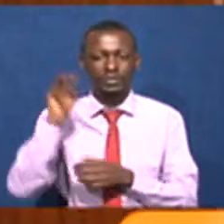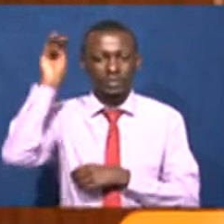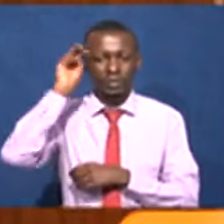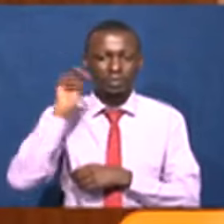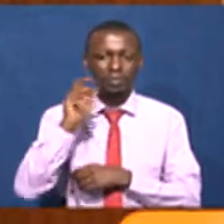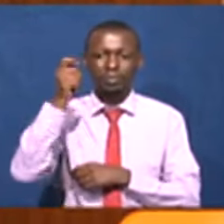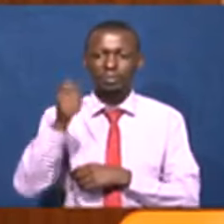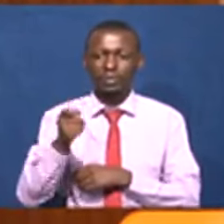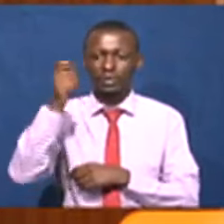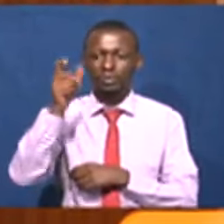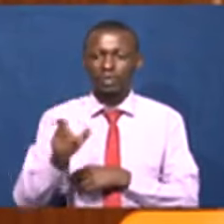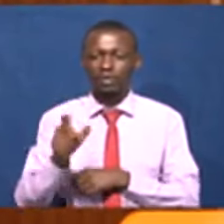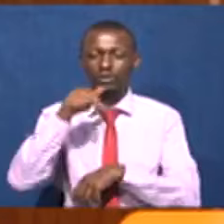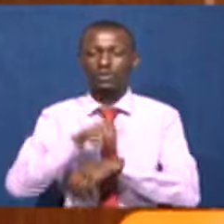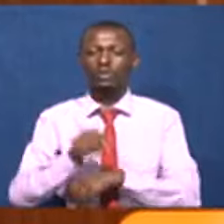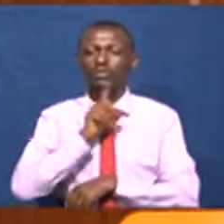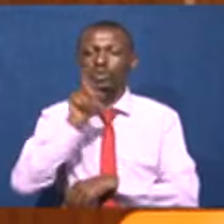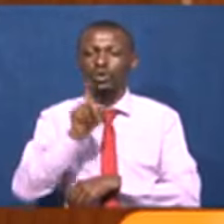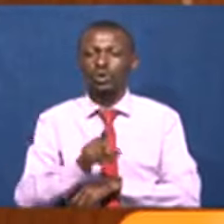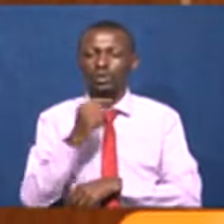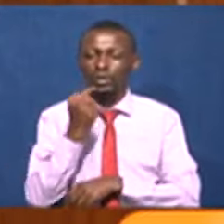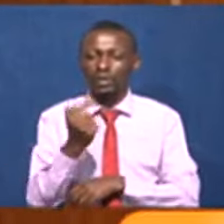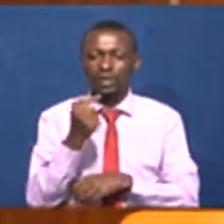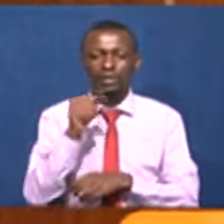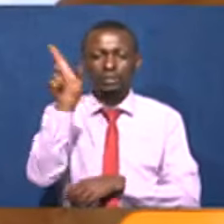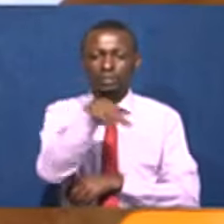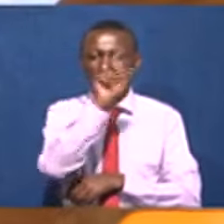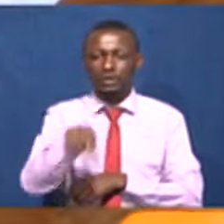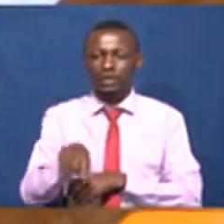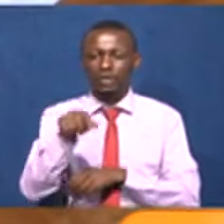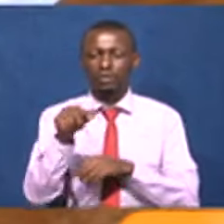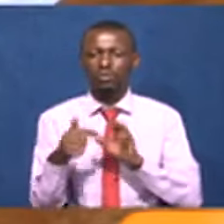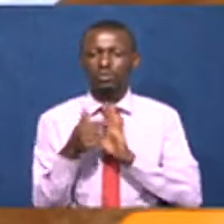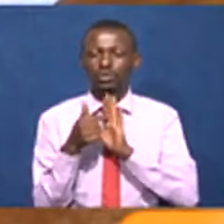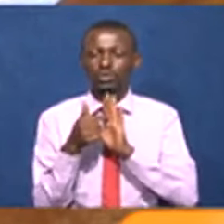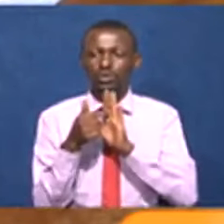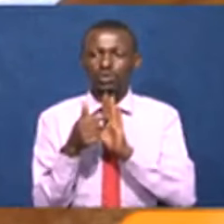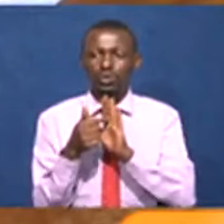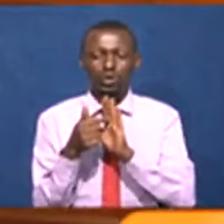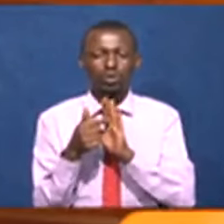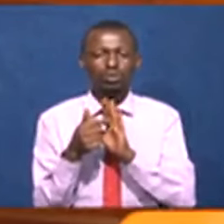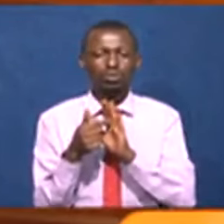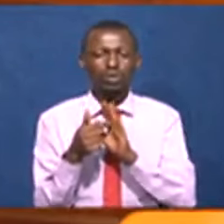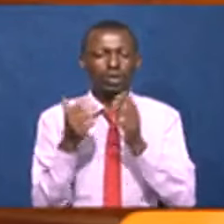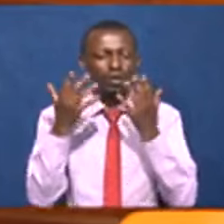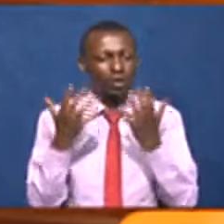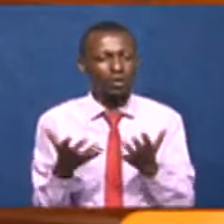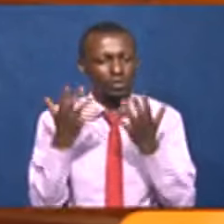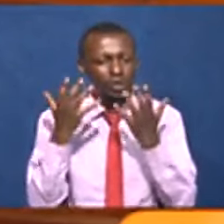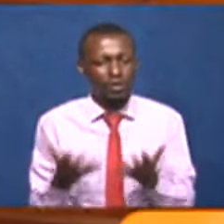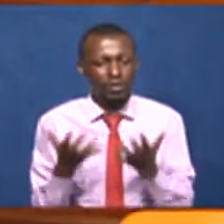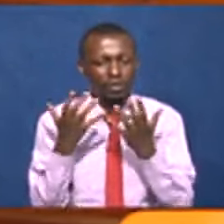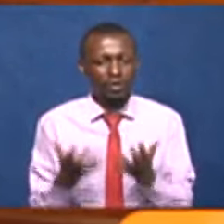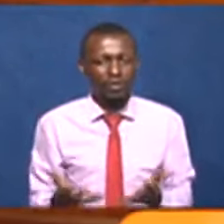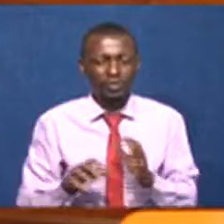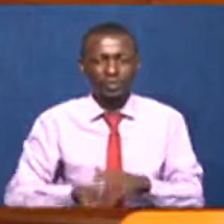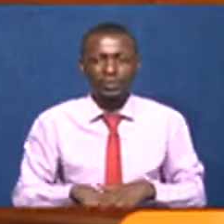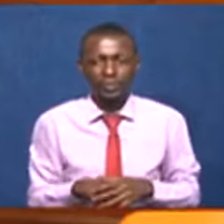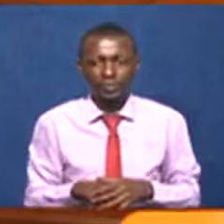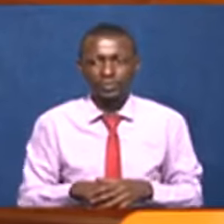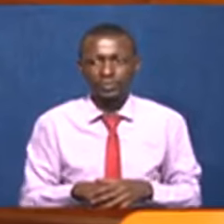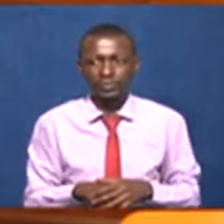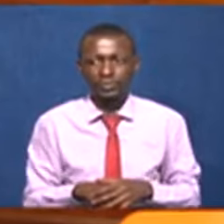verdict, emphasized the gravity of the offences, dismissing any plea for a non-custodial sentence. I am ready to preach